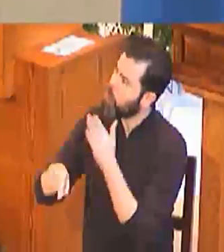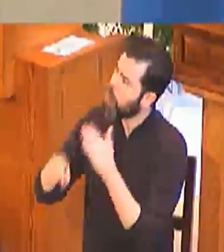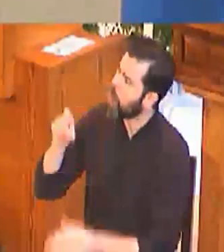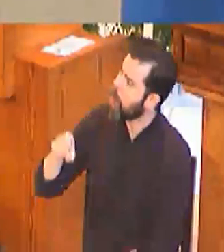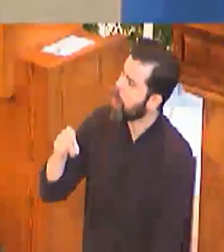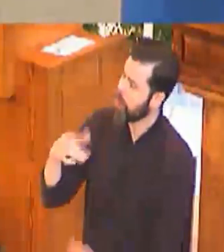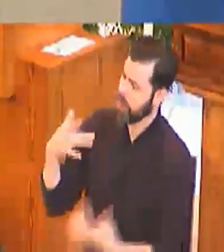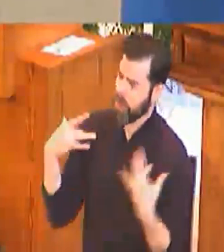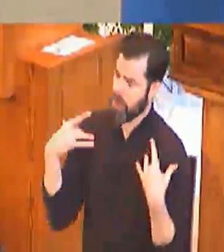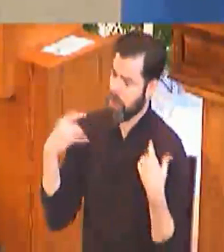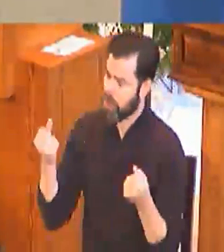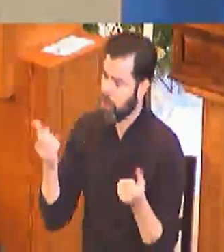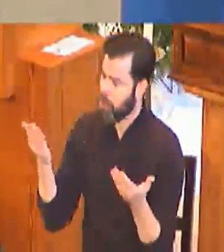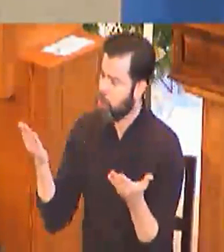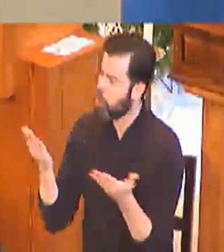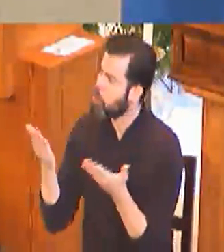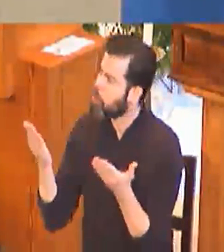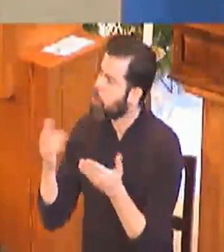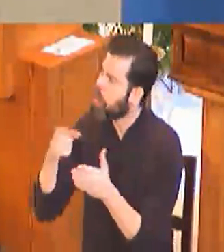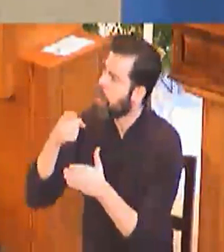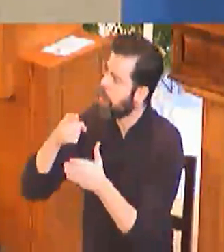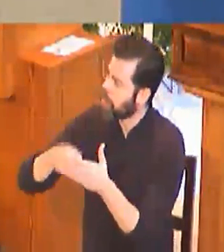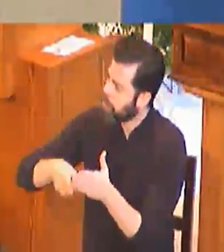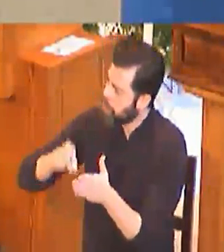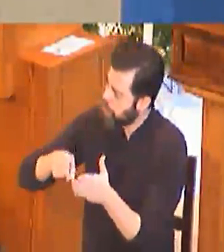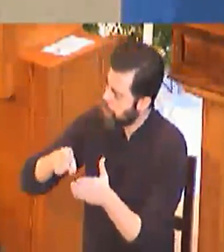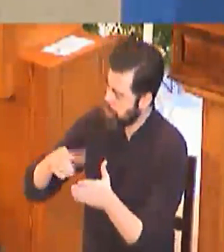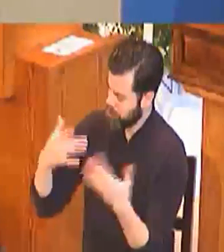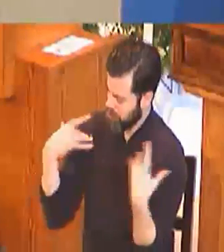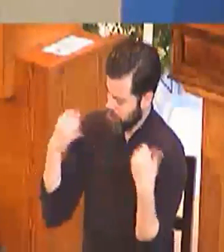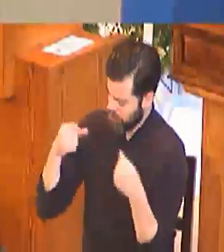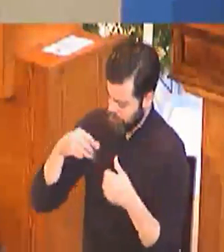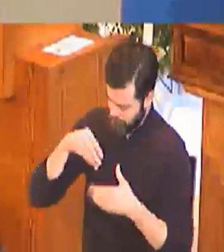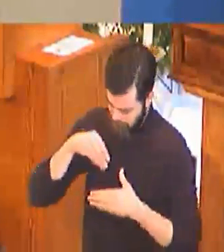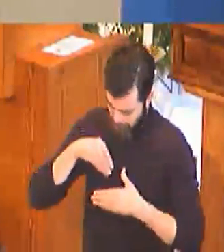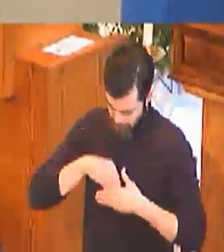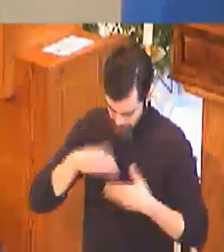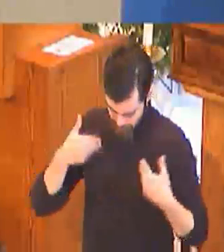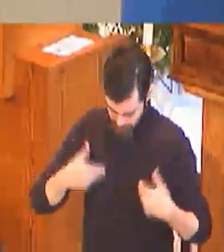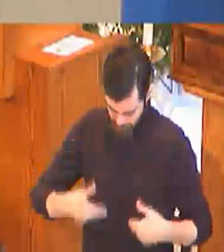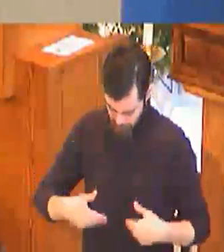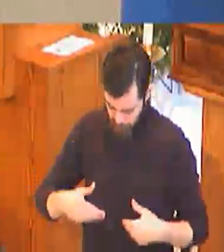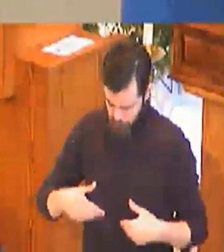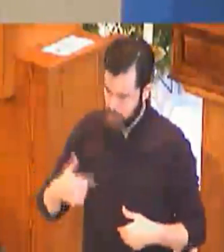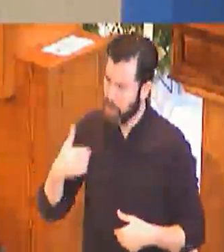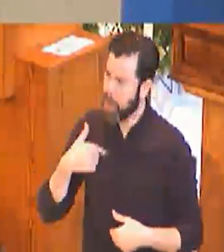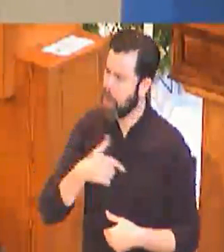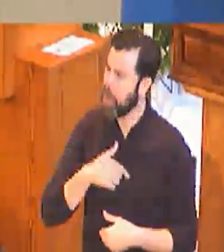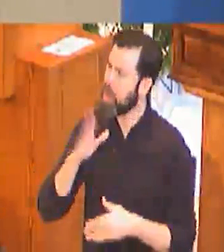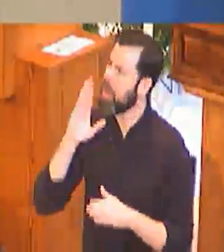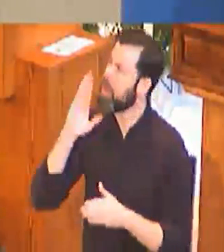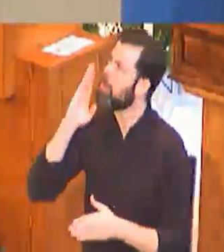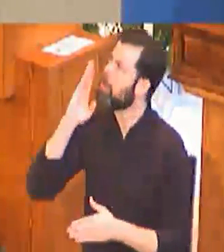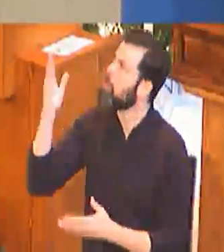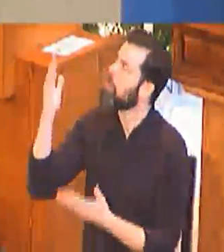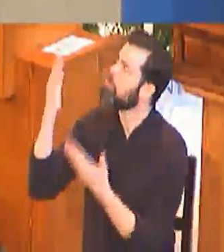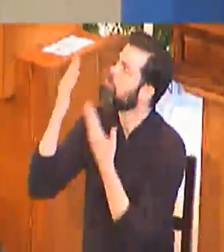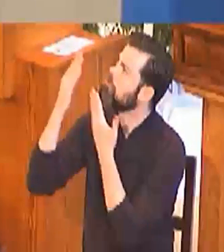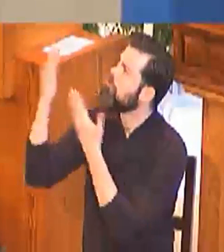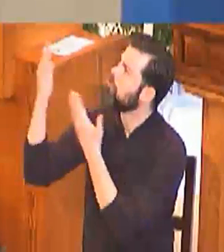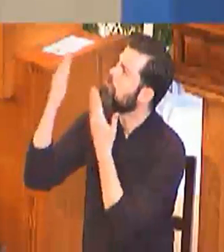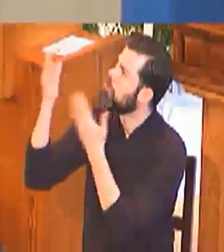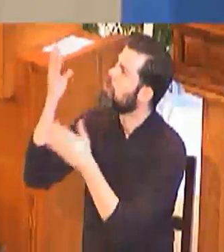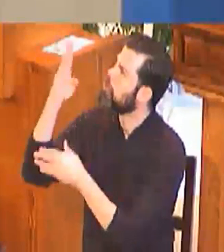that which needs to be healed in me so that I may glorify you, God. It is